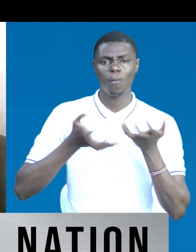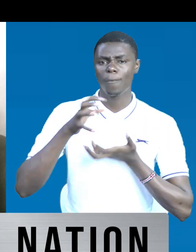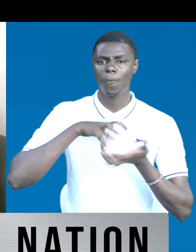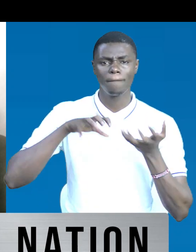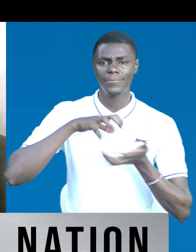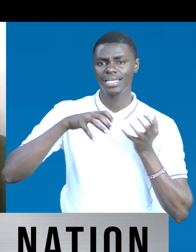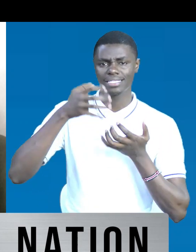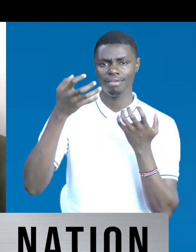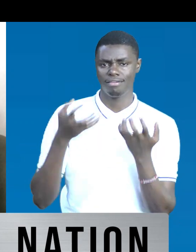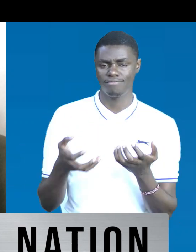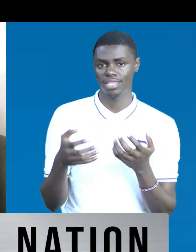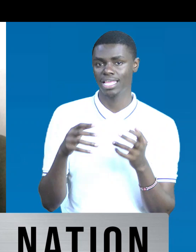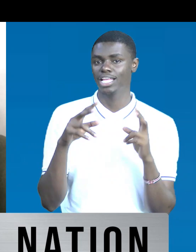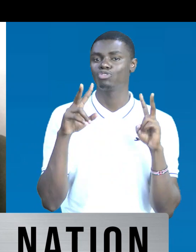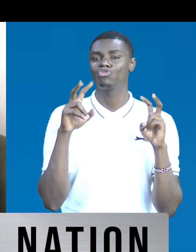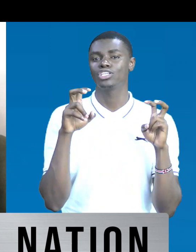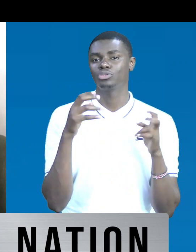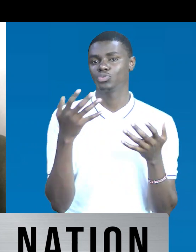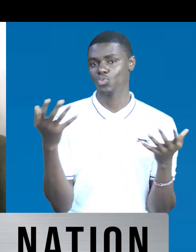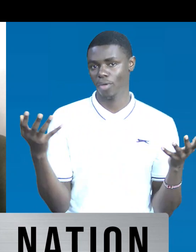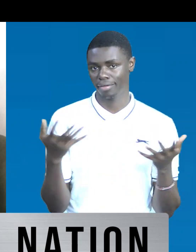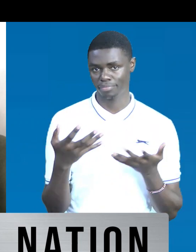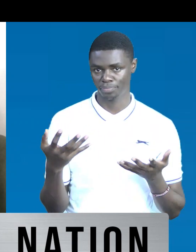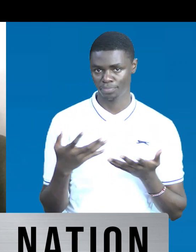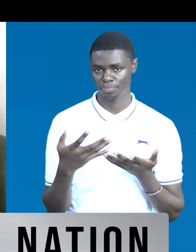there is it's multi-pronged